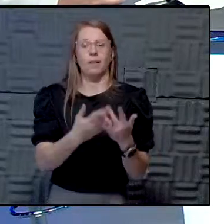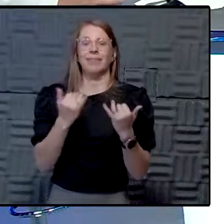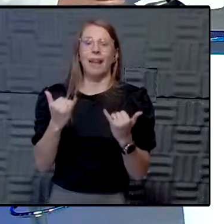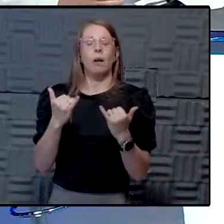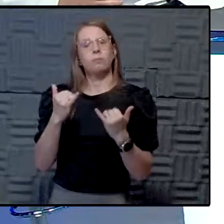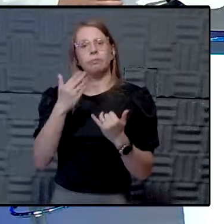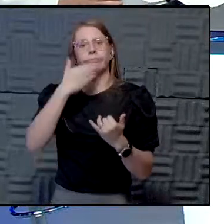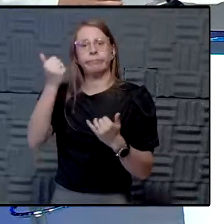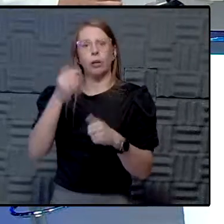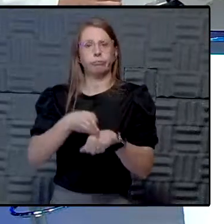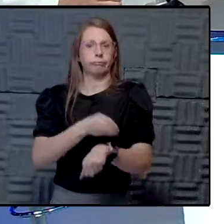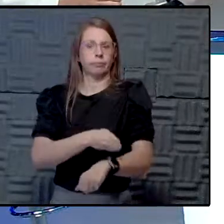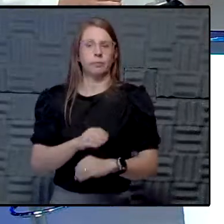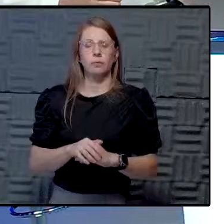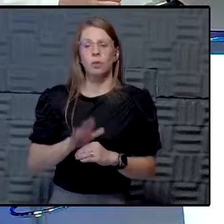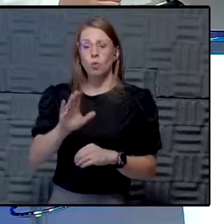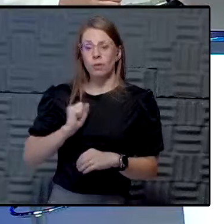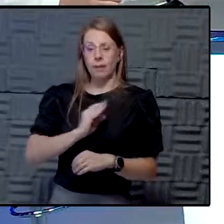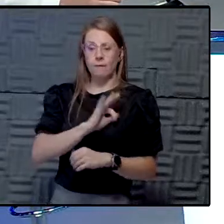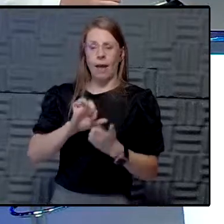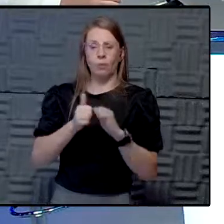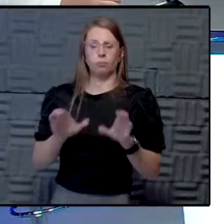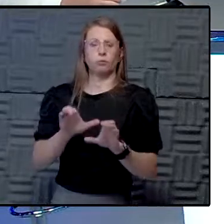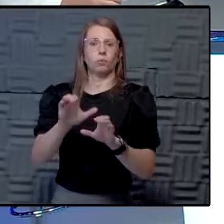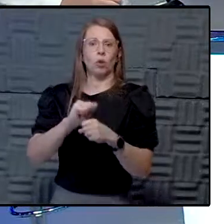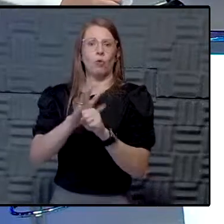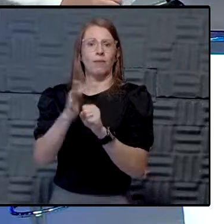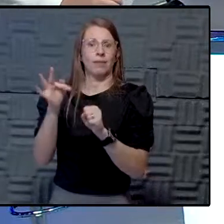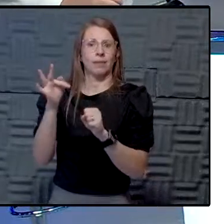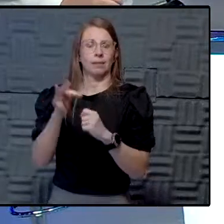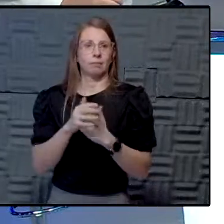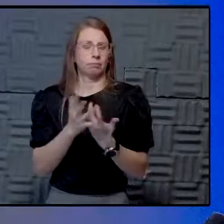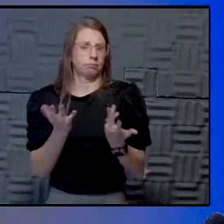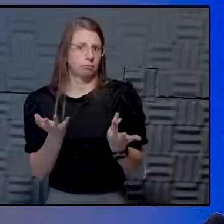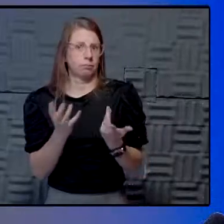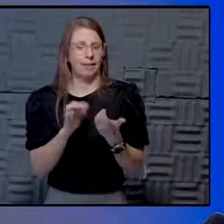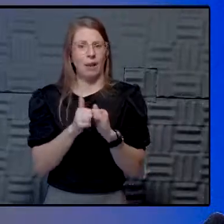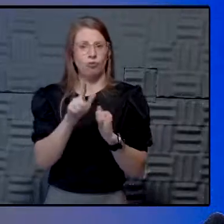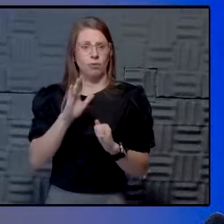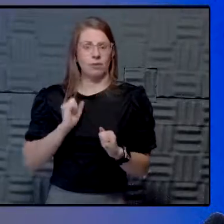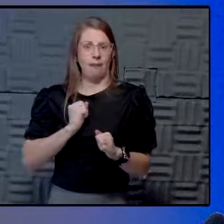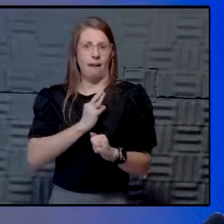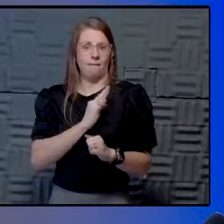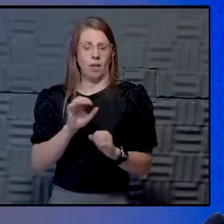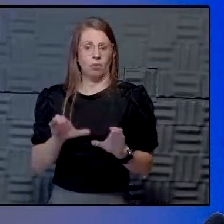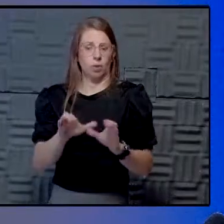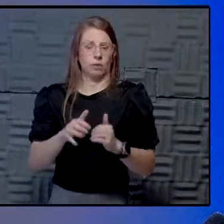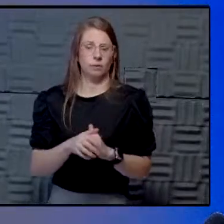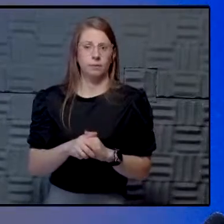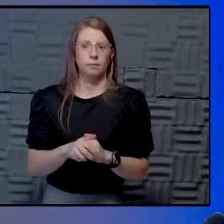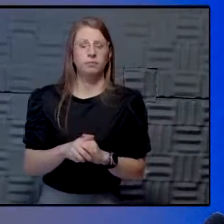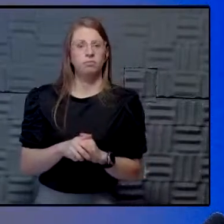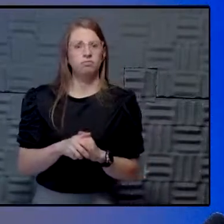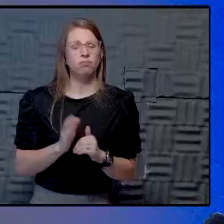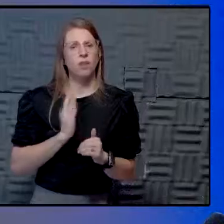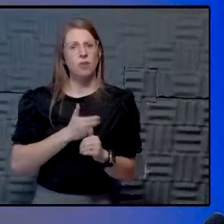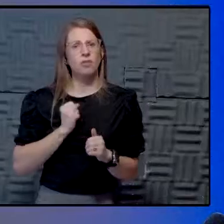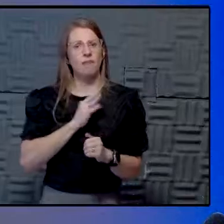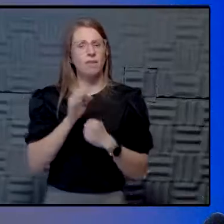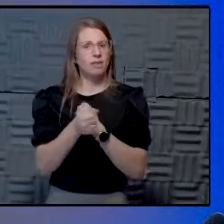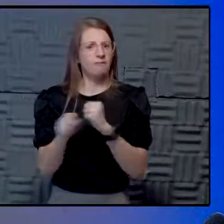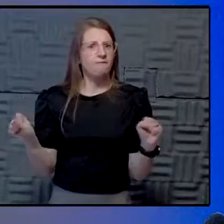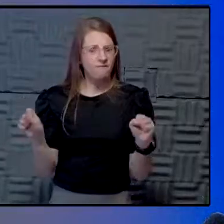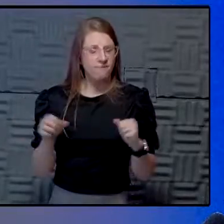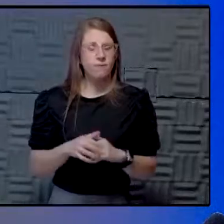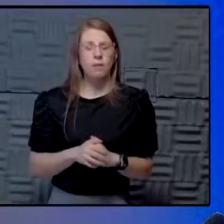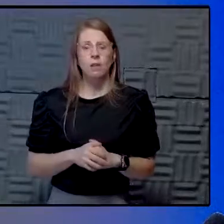staff throughout COVID-19? Because, man, there were patients walk in, you didn't know if they had it or not. Our staff were extremely safe. We